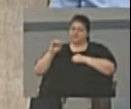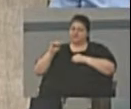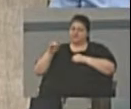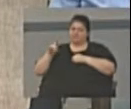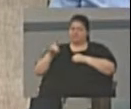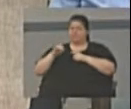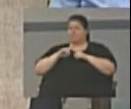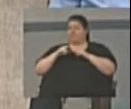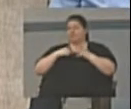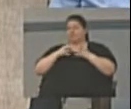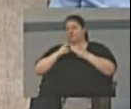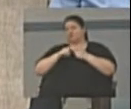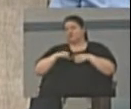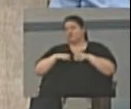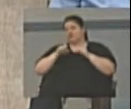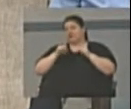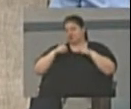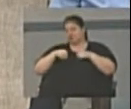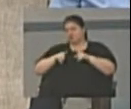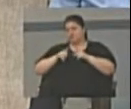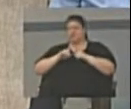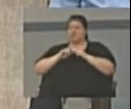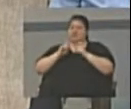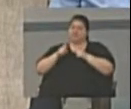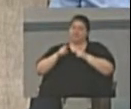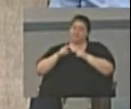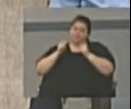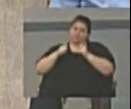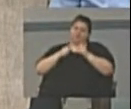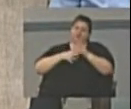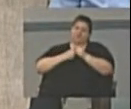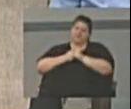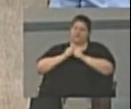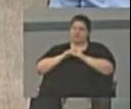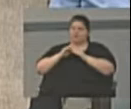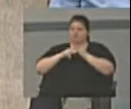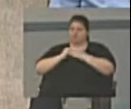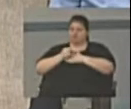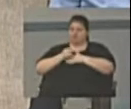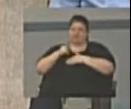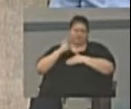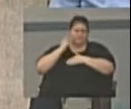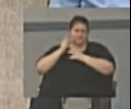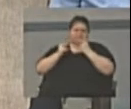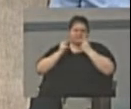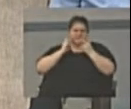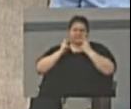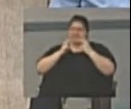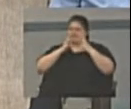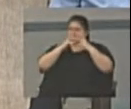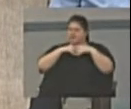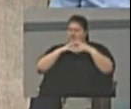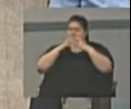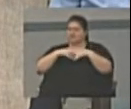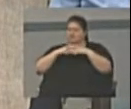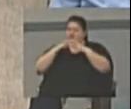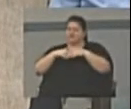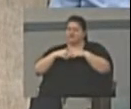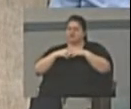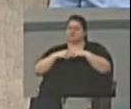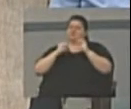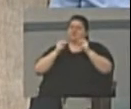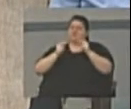to give you a quick update on the project. You've all seen, I think, the demolition is progressing very